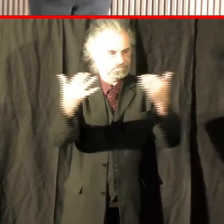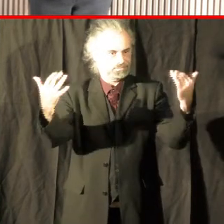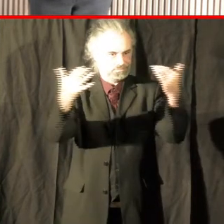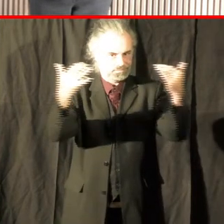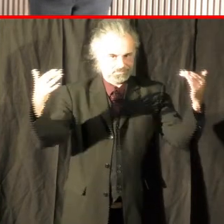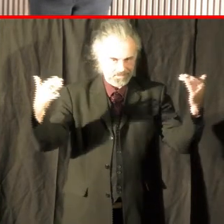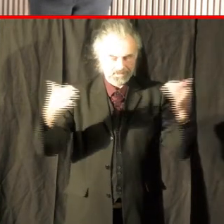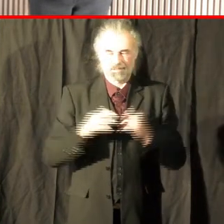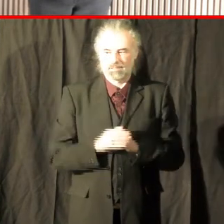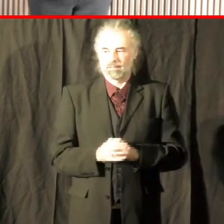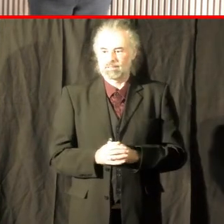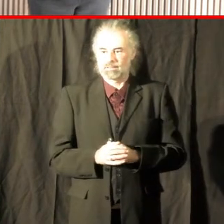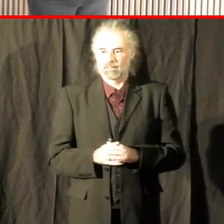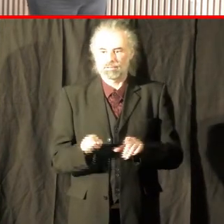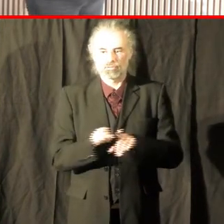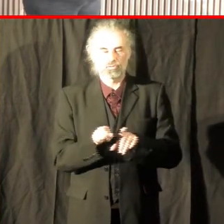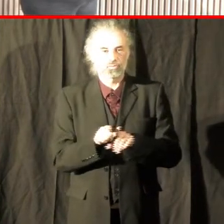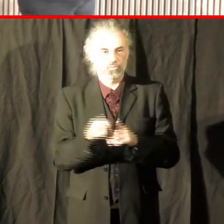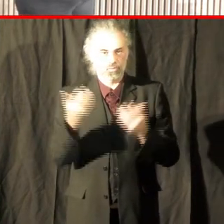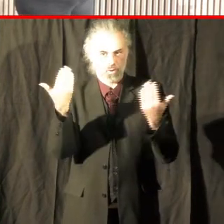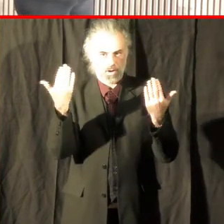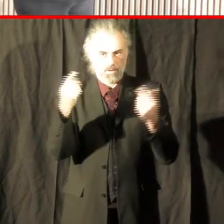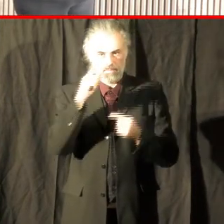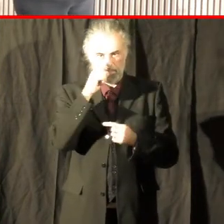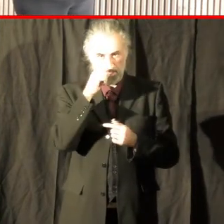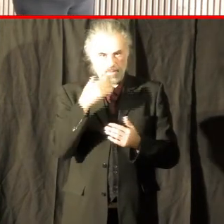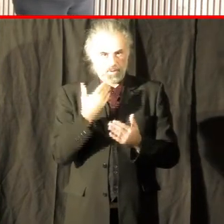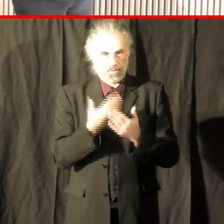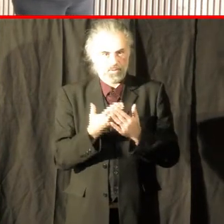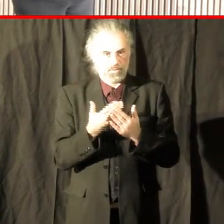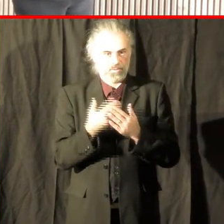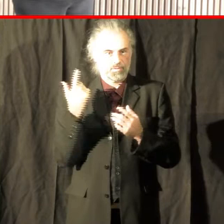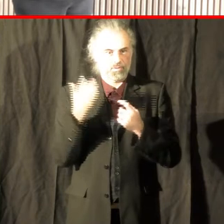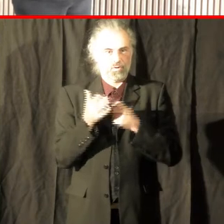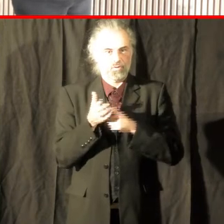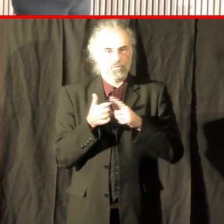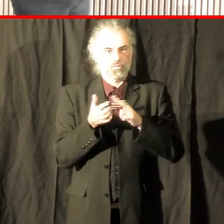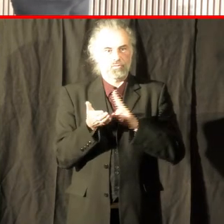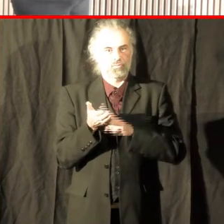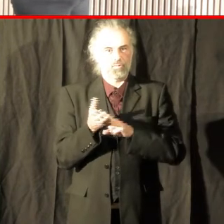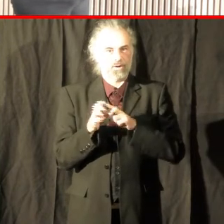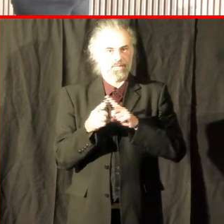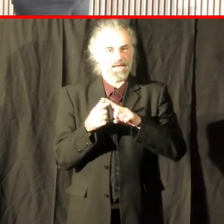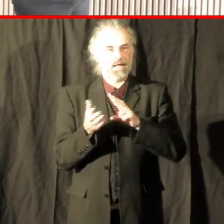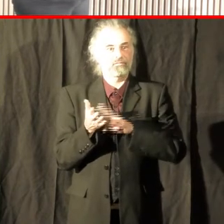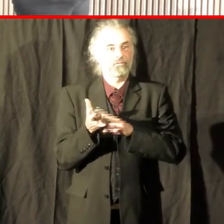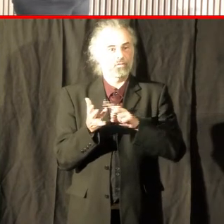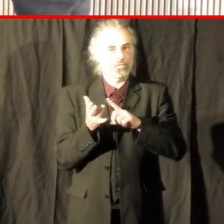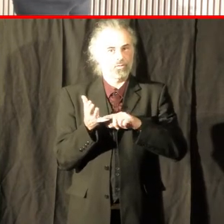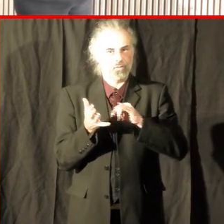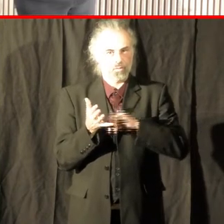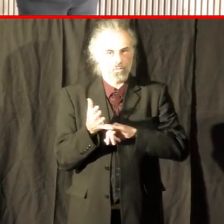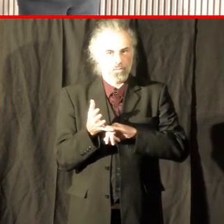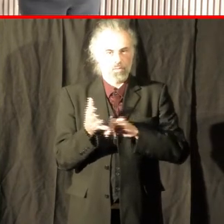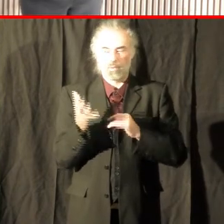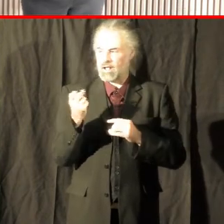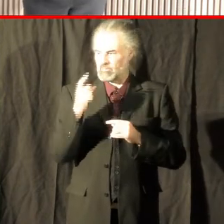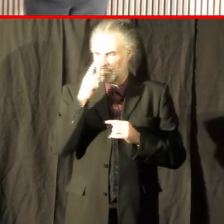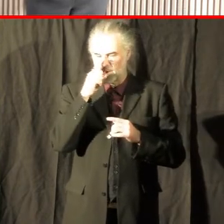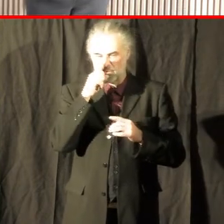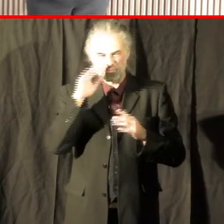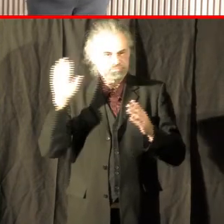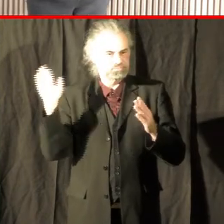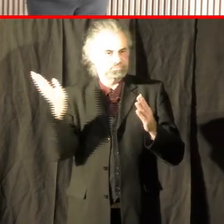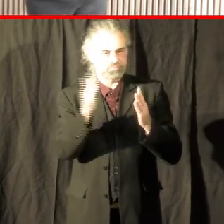Dome. Welcome to those on rendezvous. We have members from across the